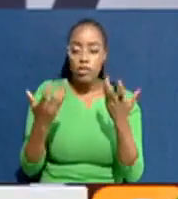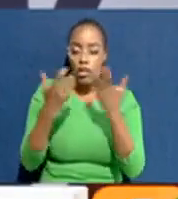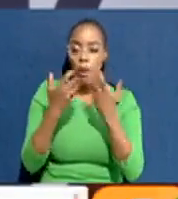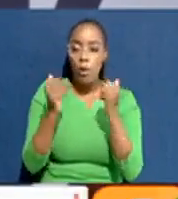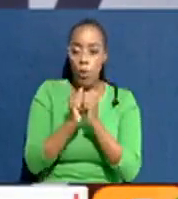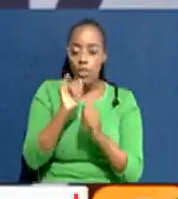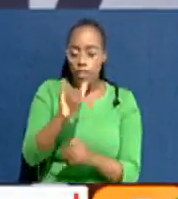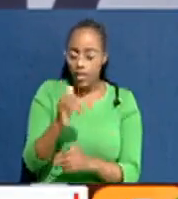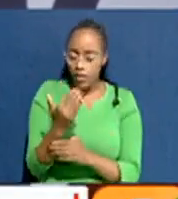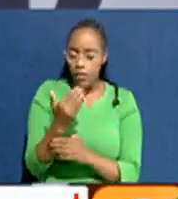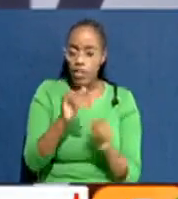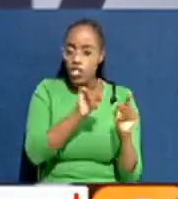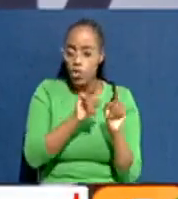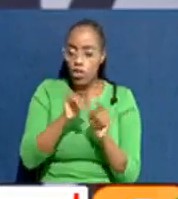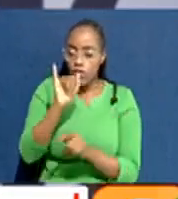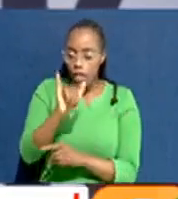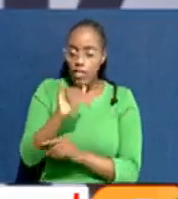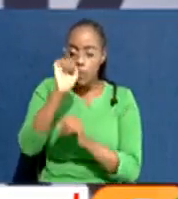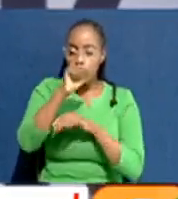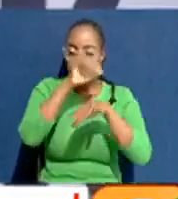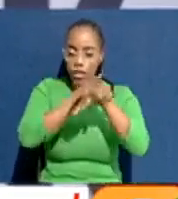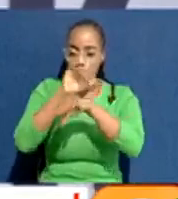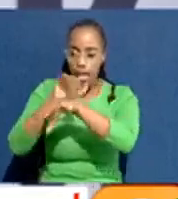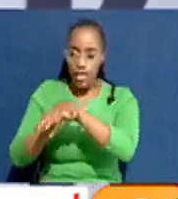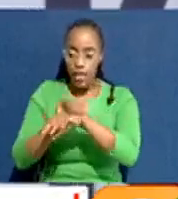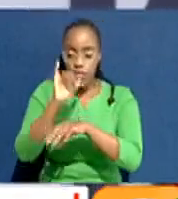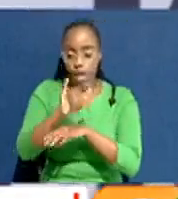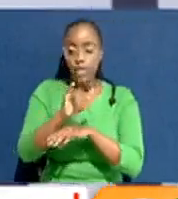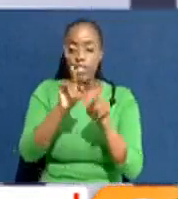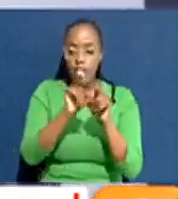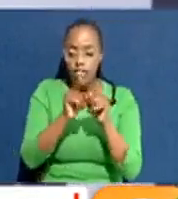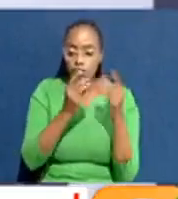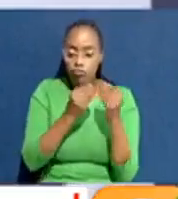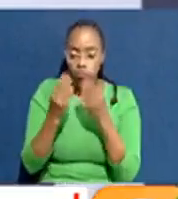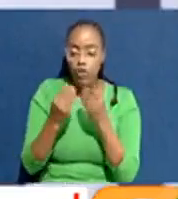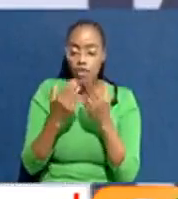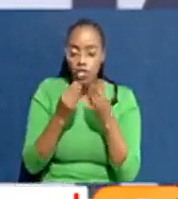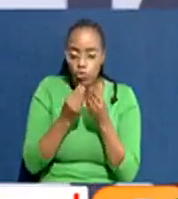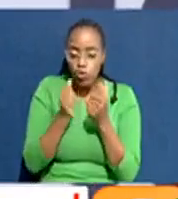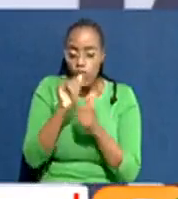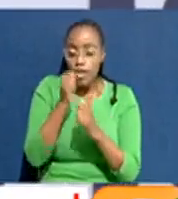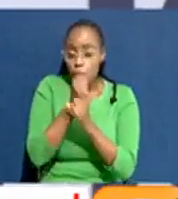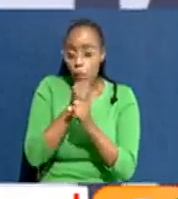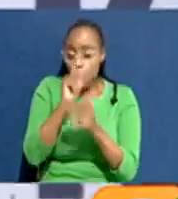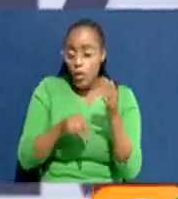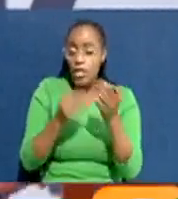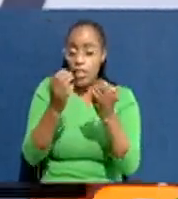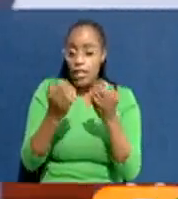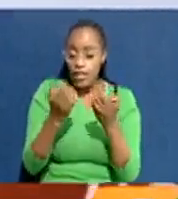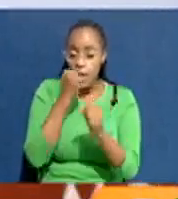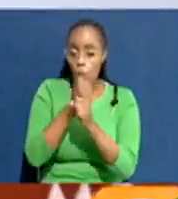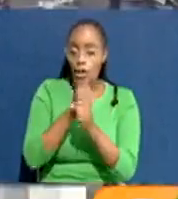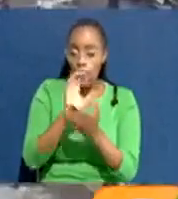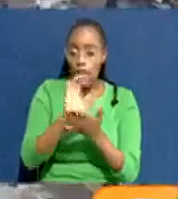cash flows to overcome that volatility. To reach stability, they need to be able to smooth those ups and downs. And to do that, they need working capital